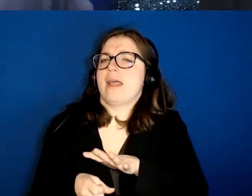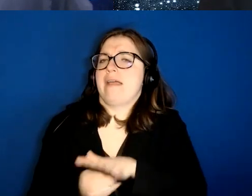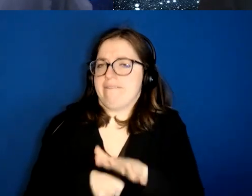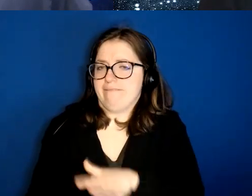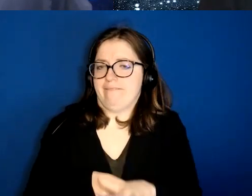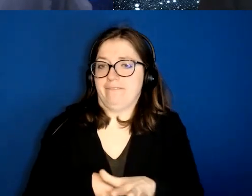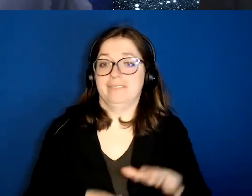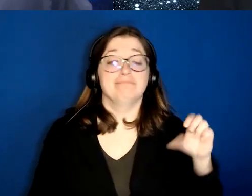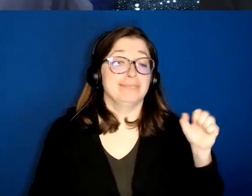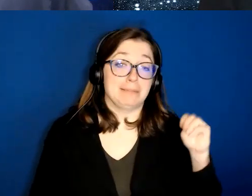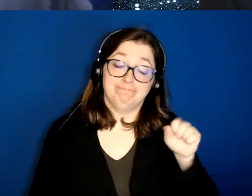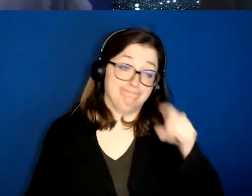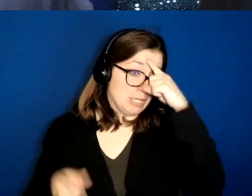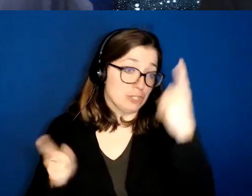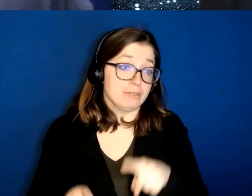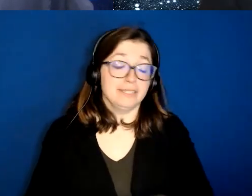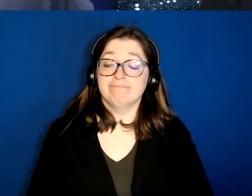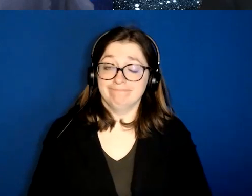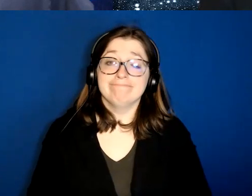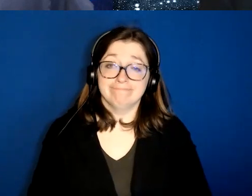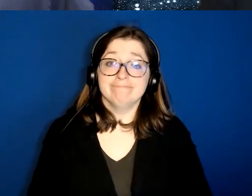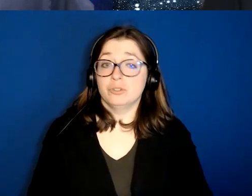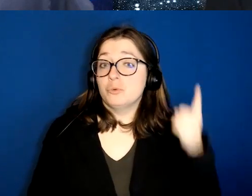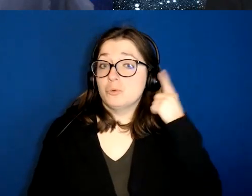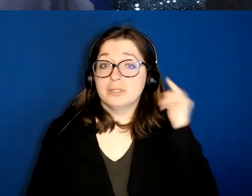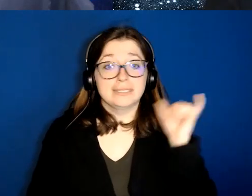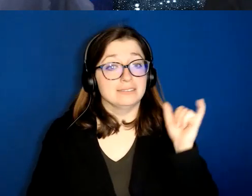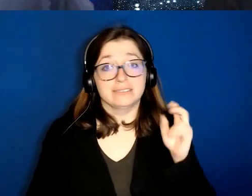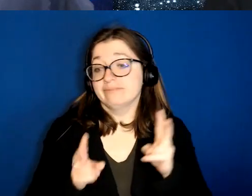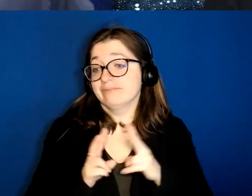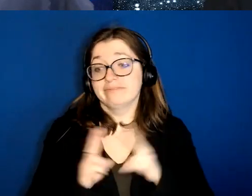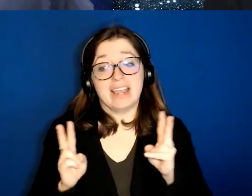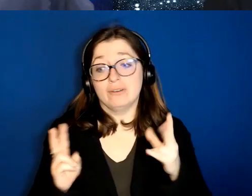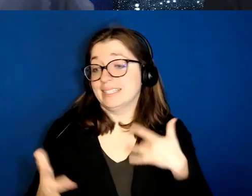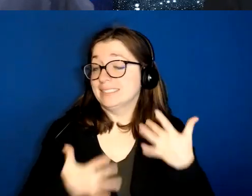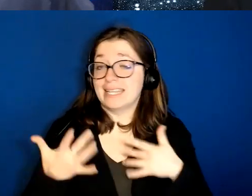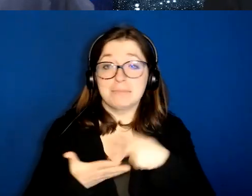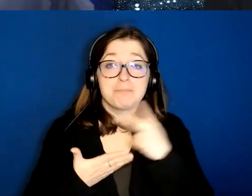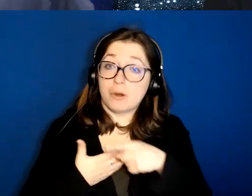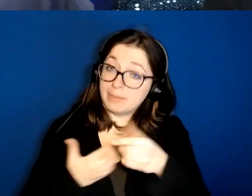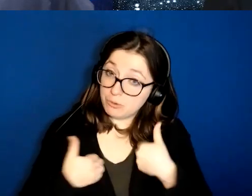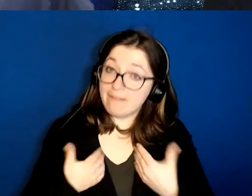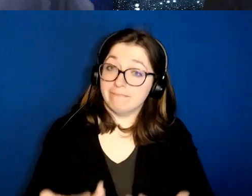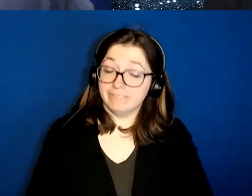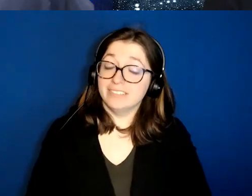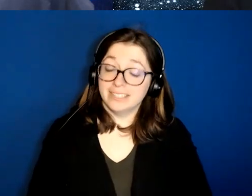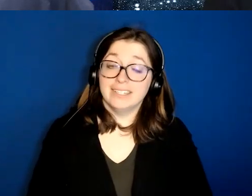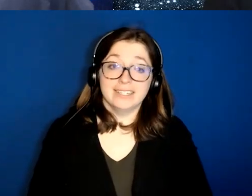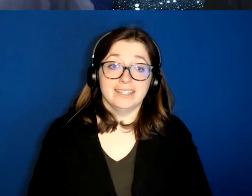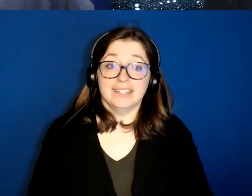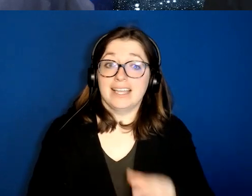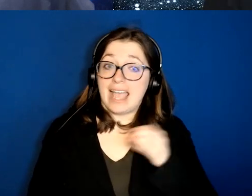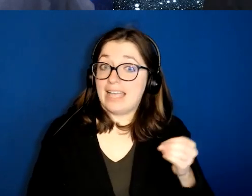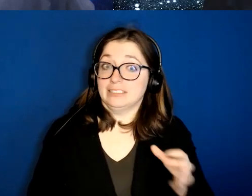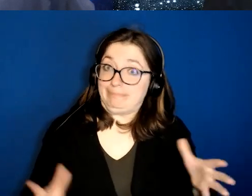Yeah. Yeah. Well, it sounds like very exciting program you got there, and you keep the students